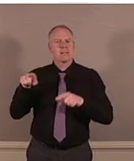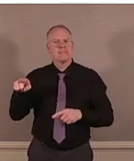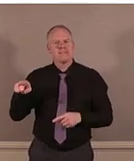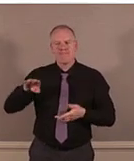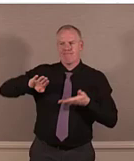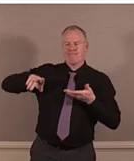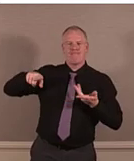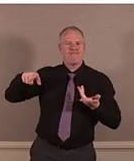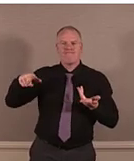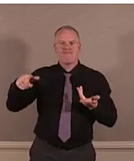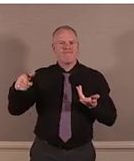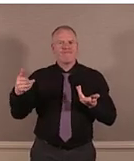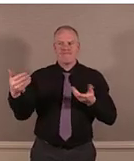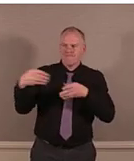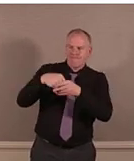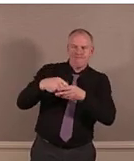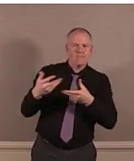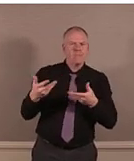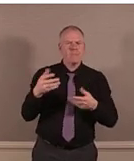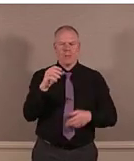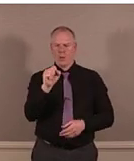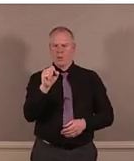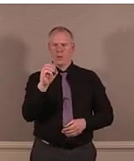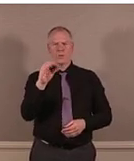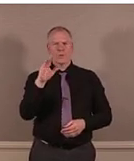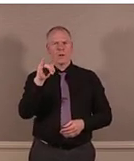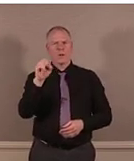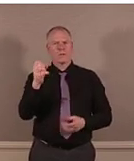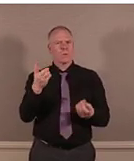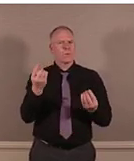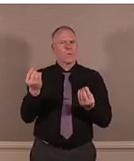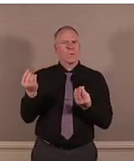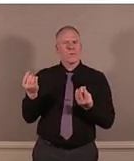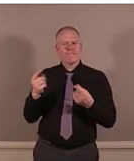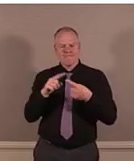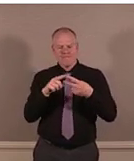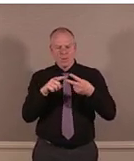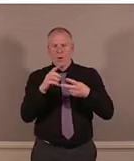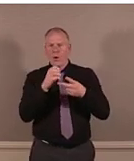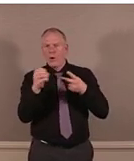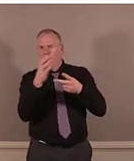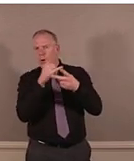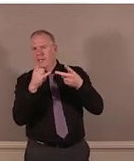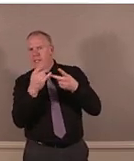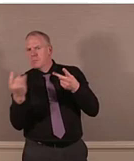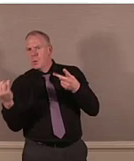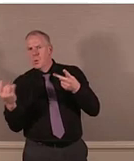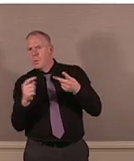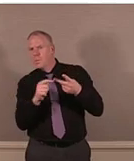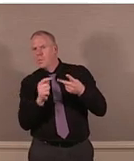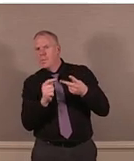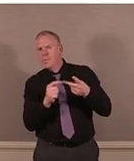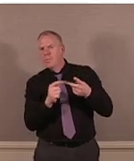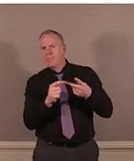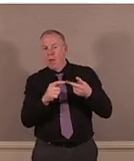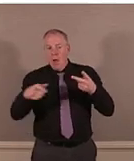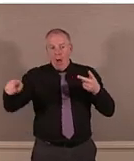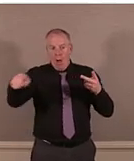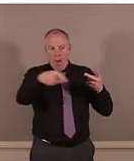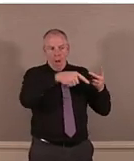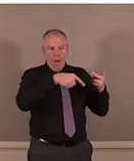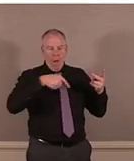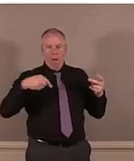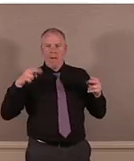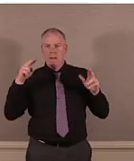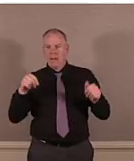But, you know, what is SOLAS going to do with regard to that? What is other organisations going to do for that? You know, how can we all make a